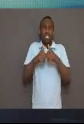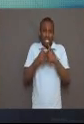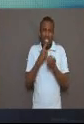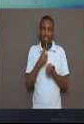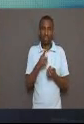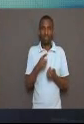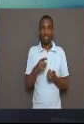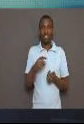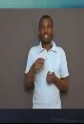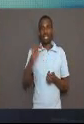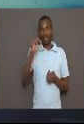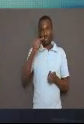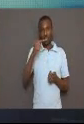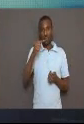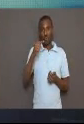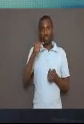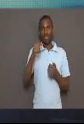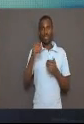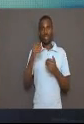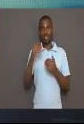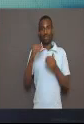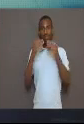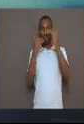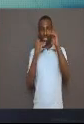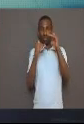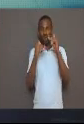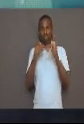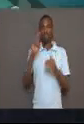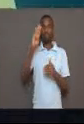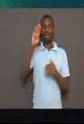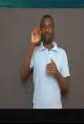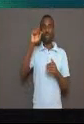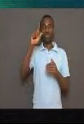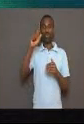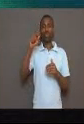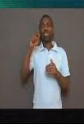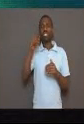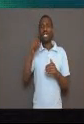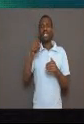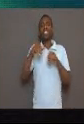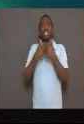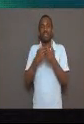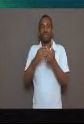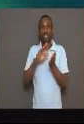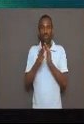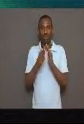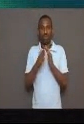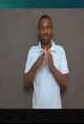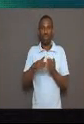mercury level in a barometer will react?